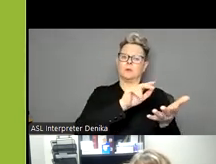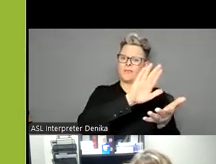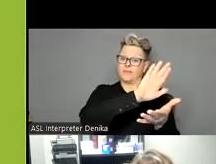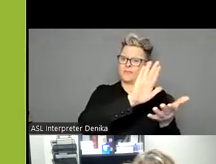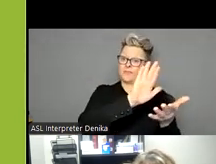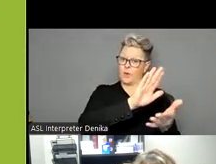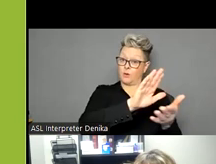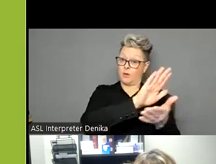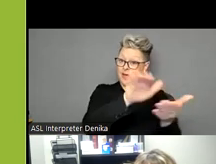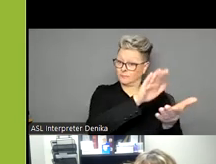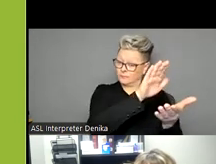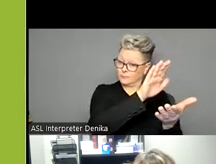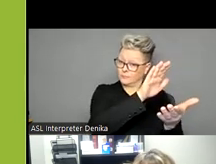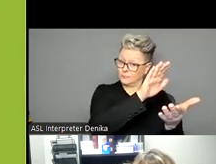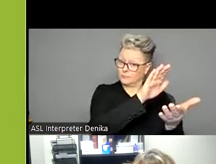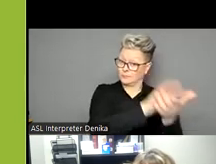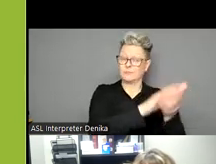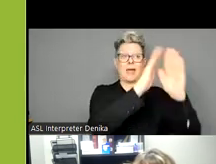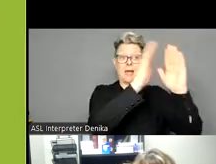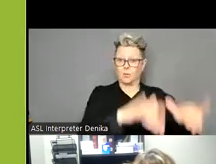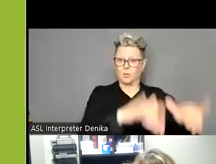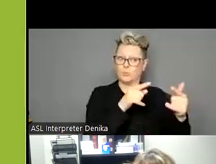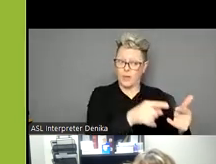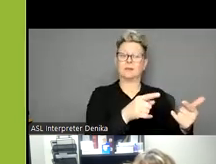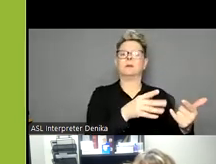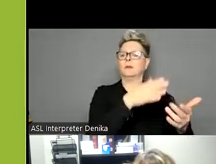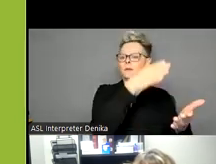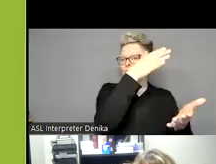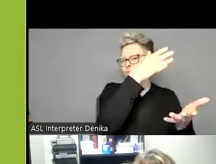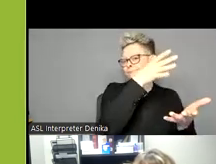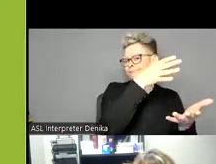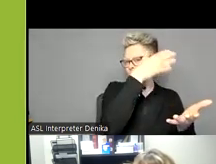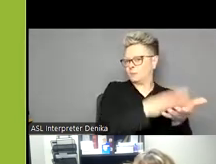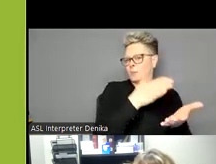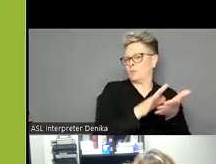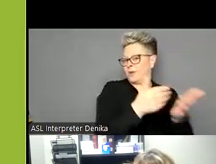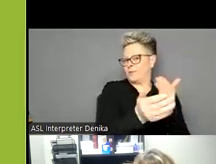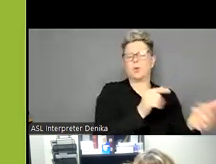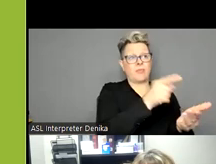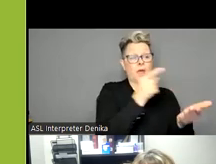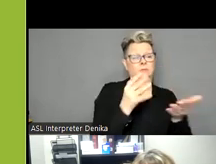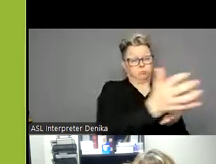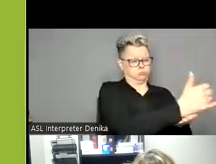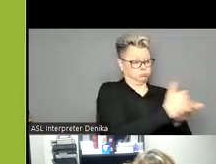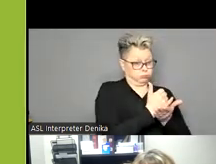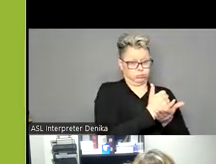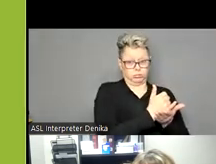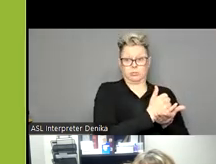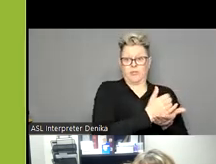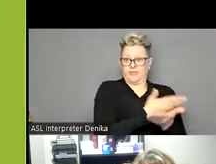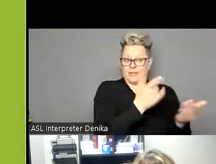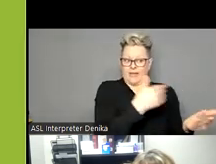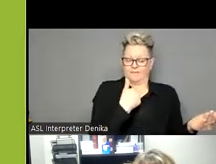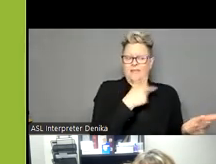your spouse has certain rights to property that was accumulated during your marriage. So the Family Law Act lets a spouse apply to court